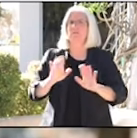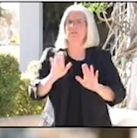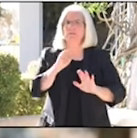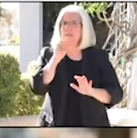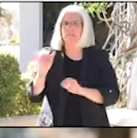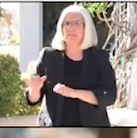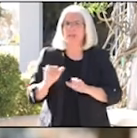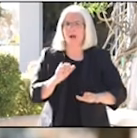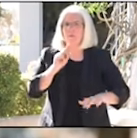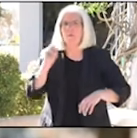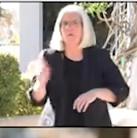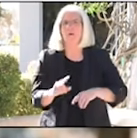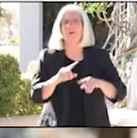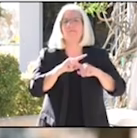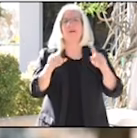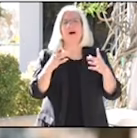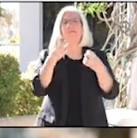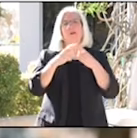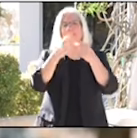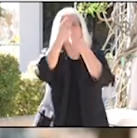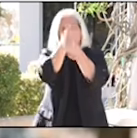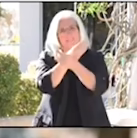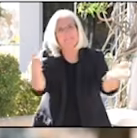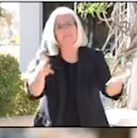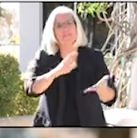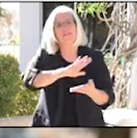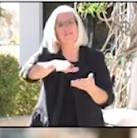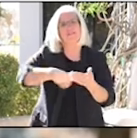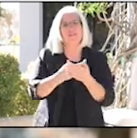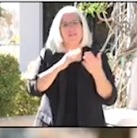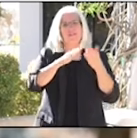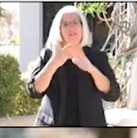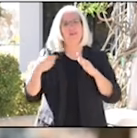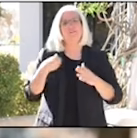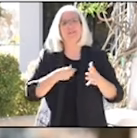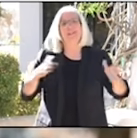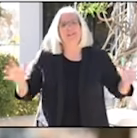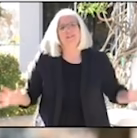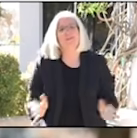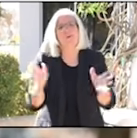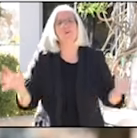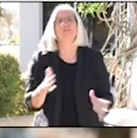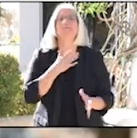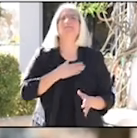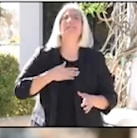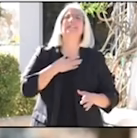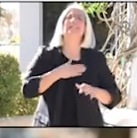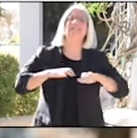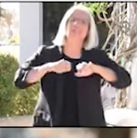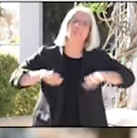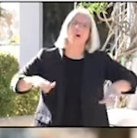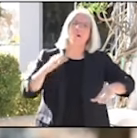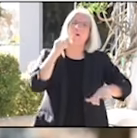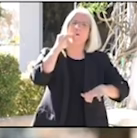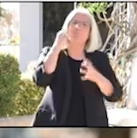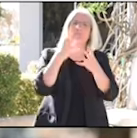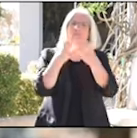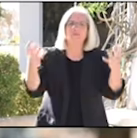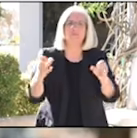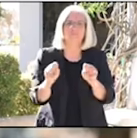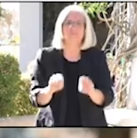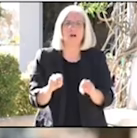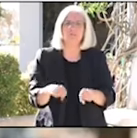is that we urge everyone to stay home to the greatest extent that you can. Please